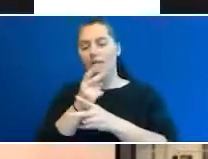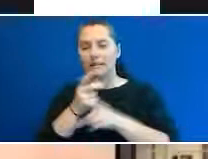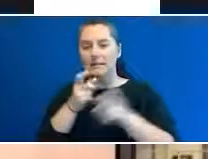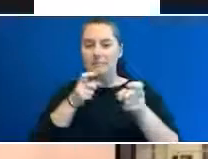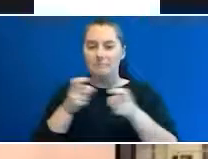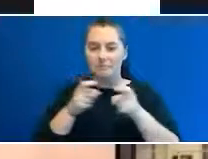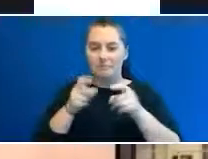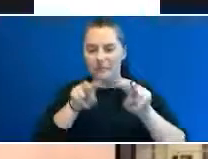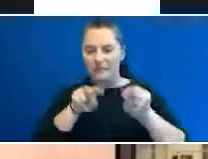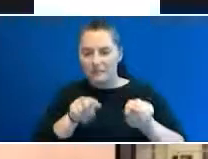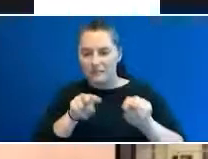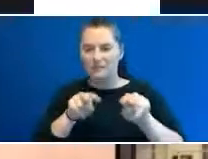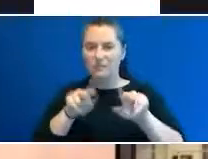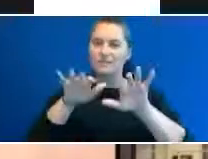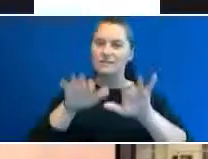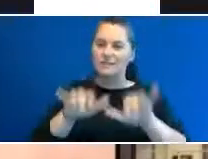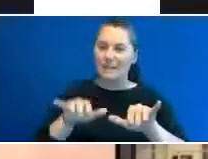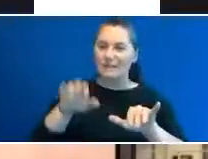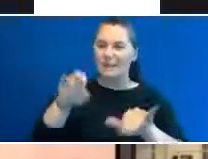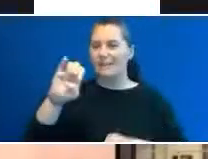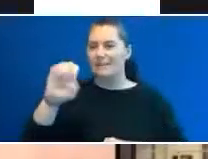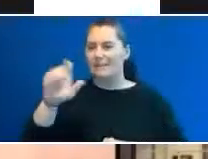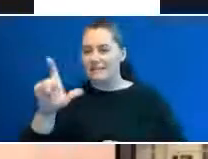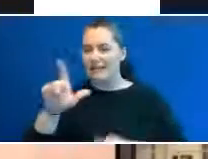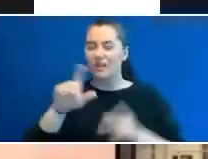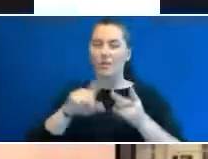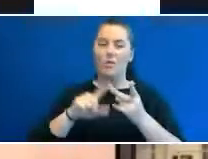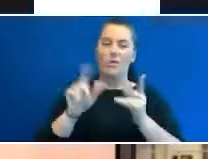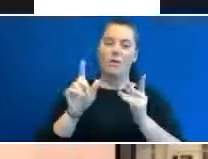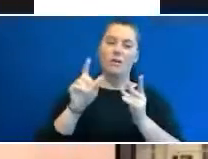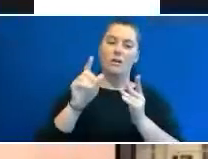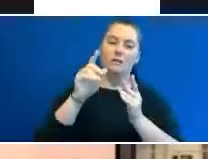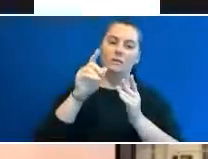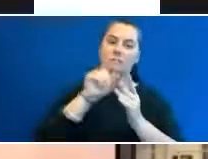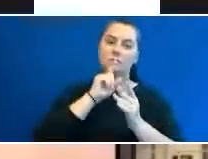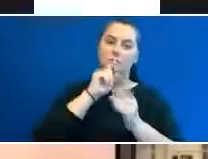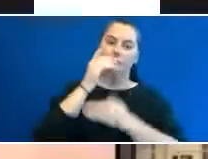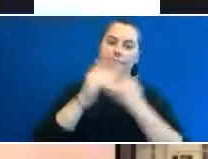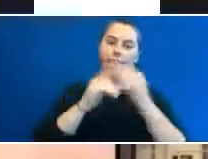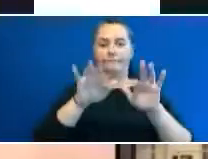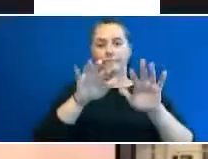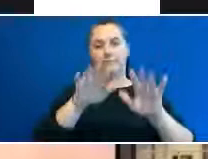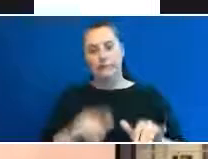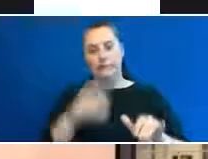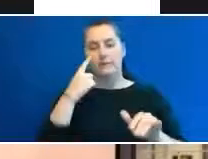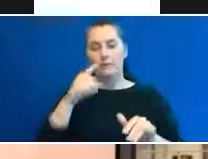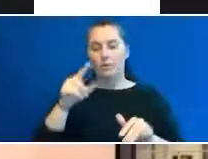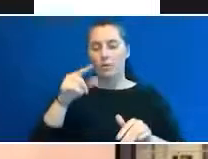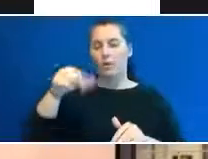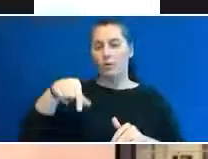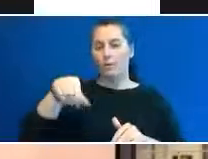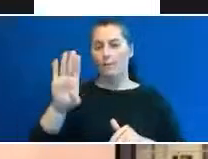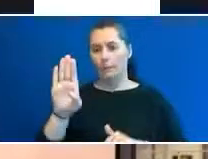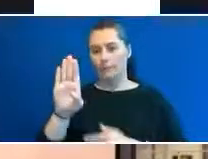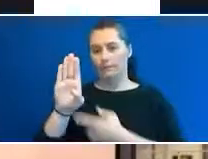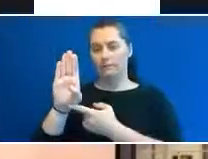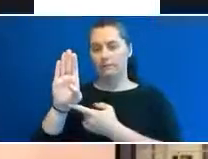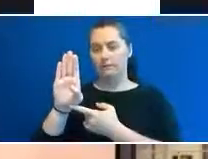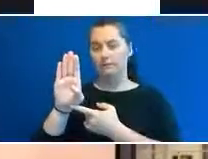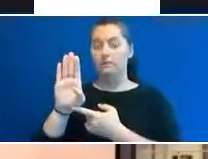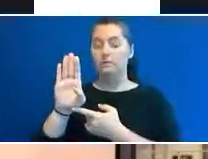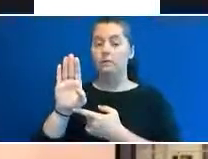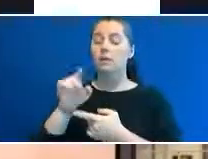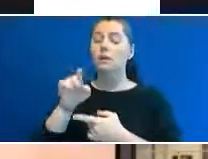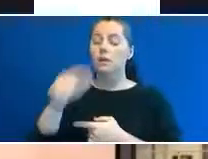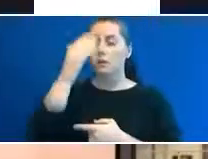it in an Excel, or manually enter it into QuickBooks. So this first piece is, as much of you know, you're using a personal or